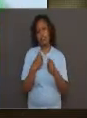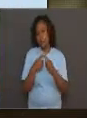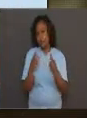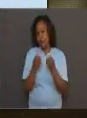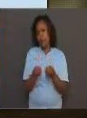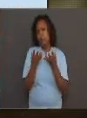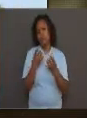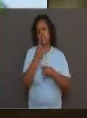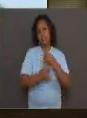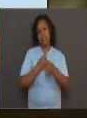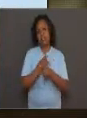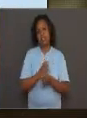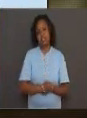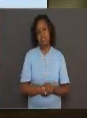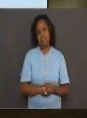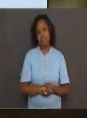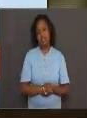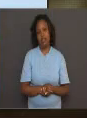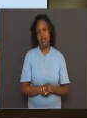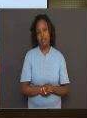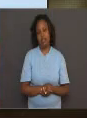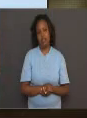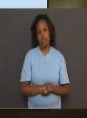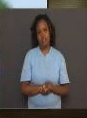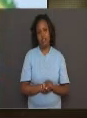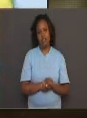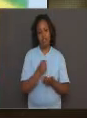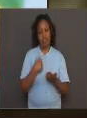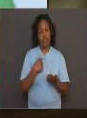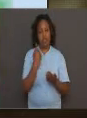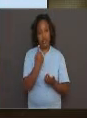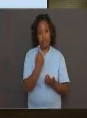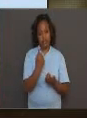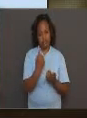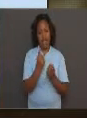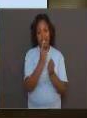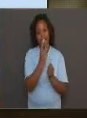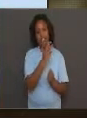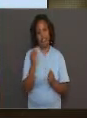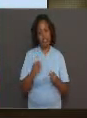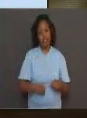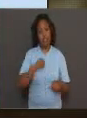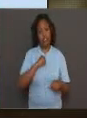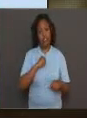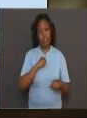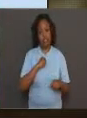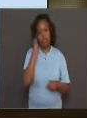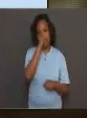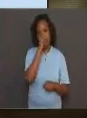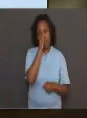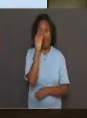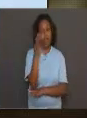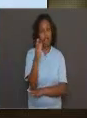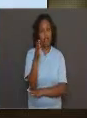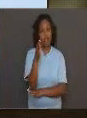centuries. Besides being a symbol of pride and unity, the Ethiopian flag